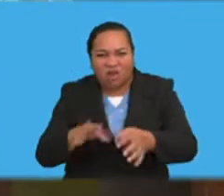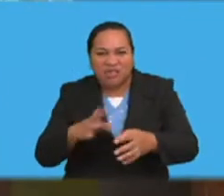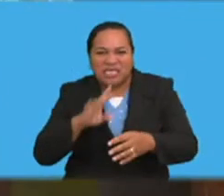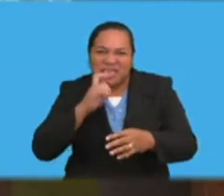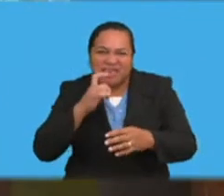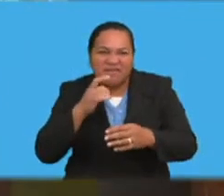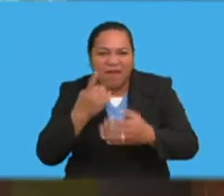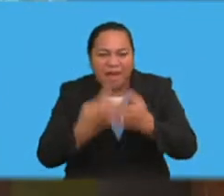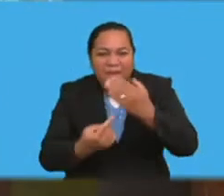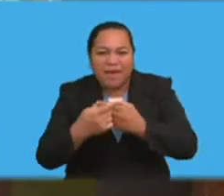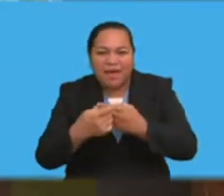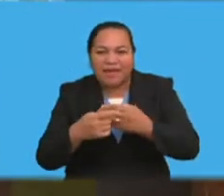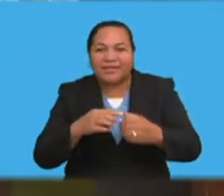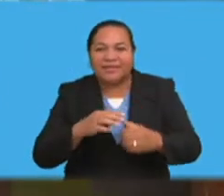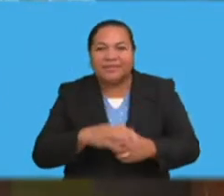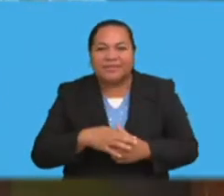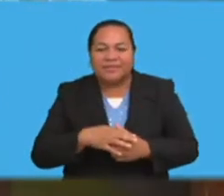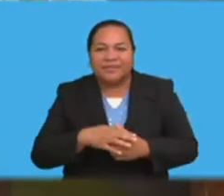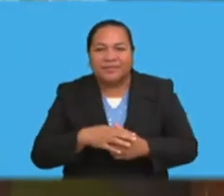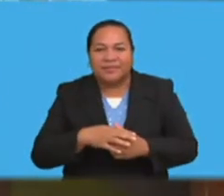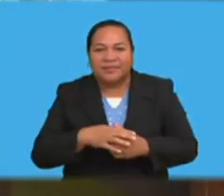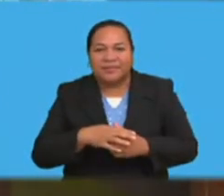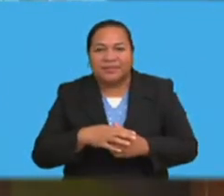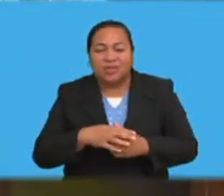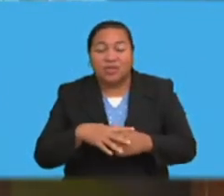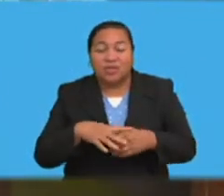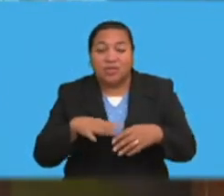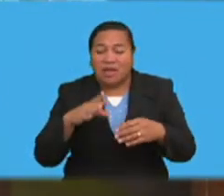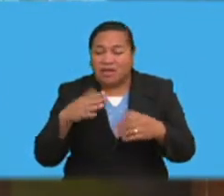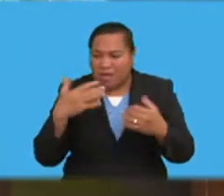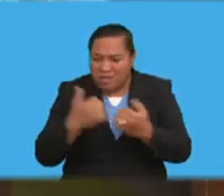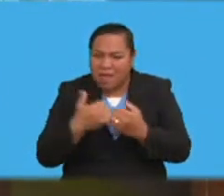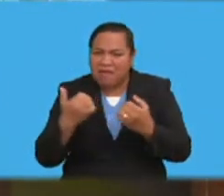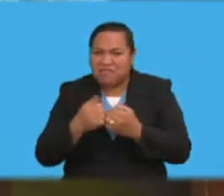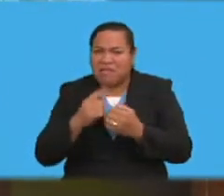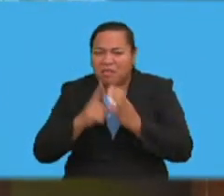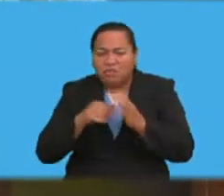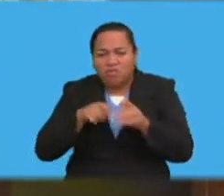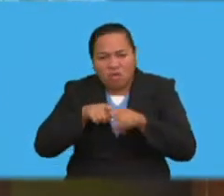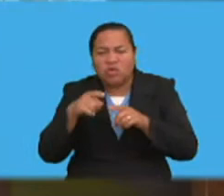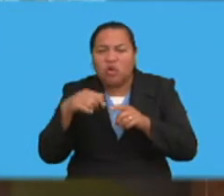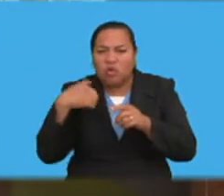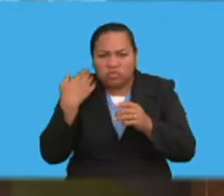natural disaster, Madam Speaker. So often, Madam Speaker, and mostly you'll see,